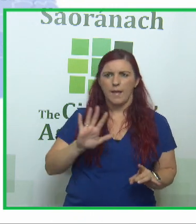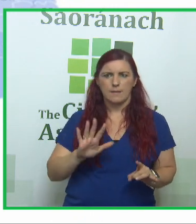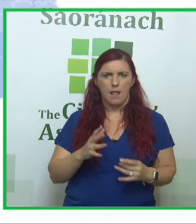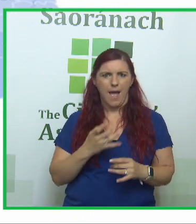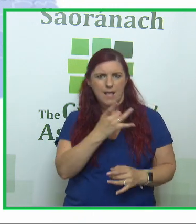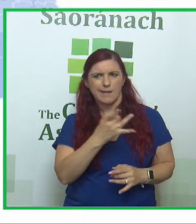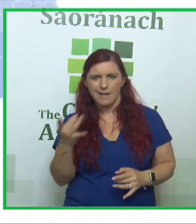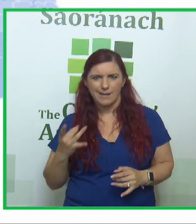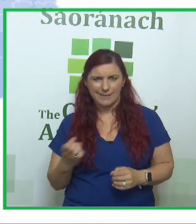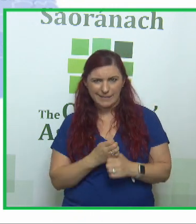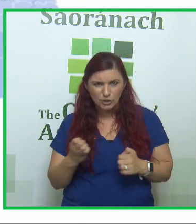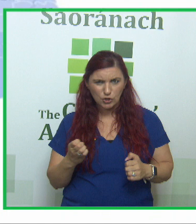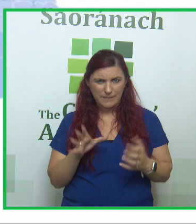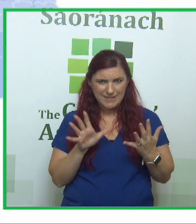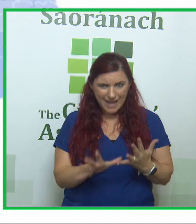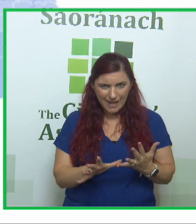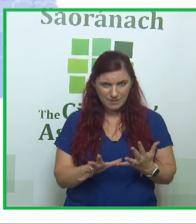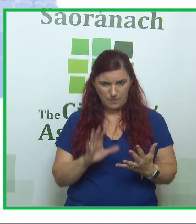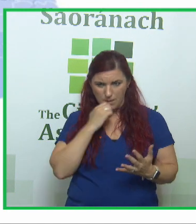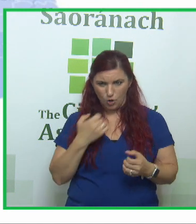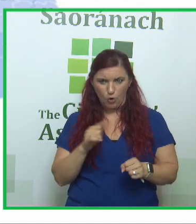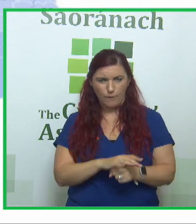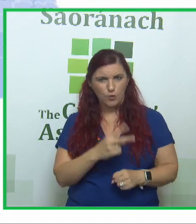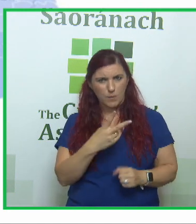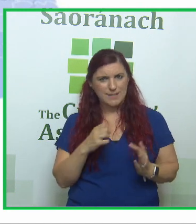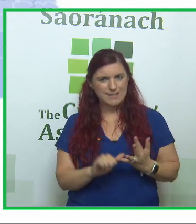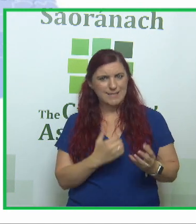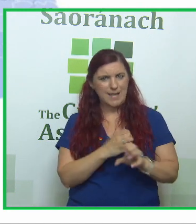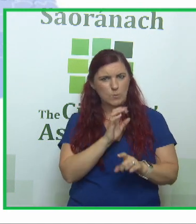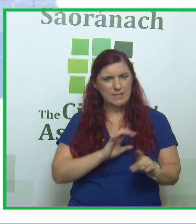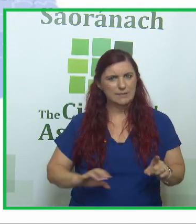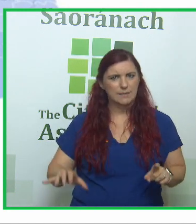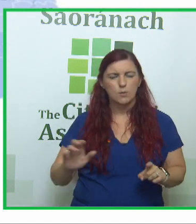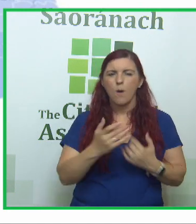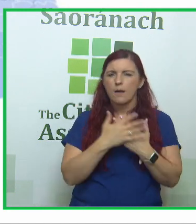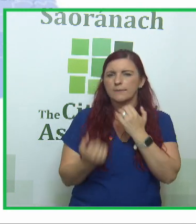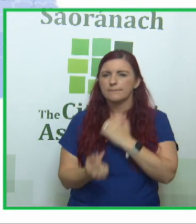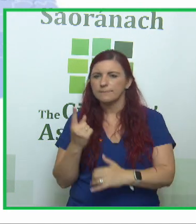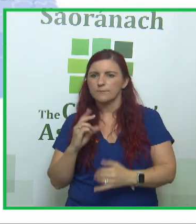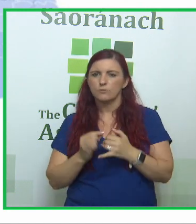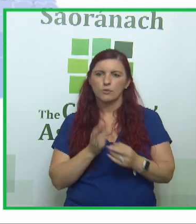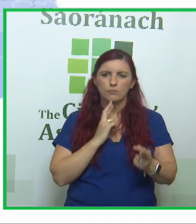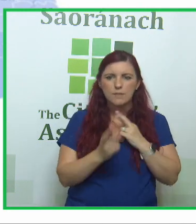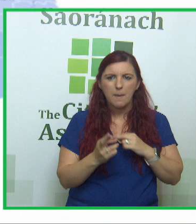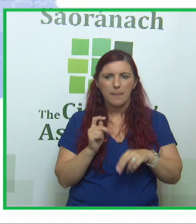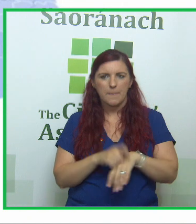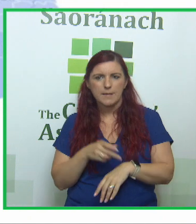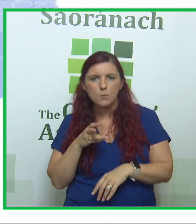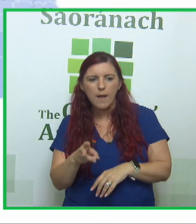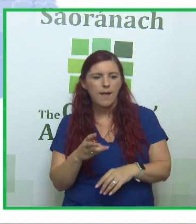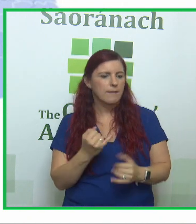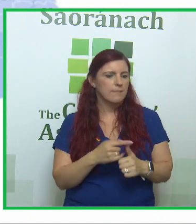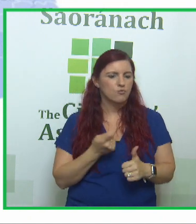ask because it covers all 26 counties. So there's lots of issues with that in terms of trying to respond effectively, like